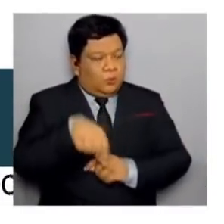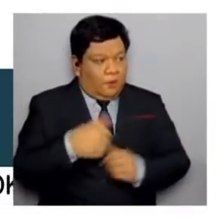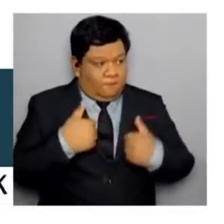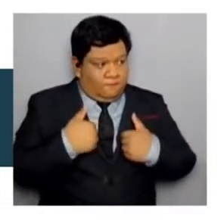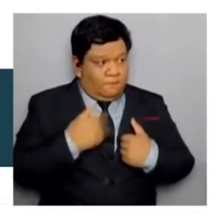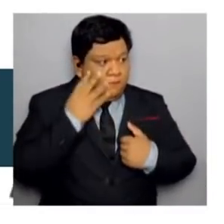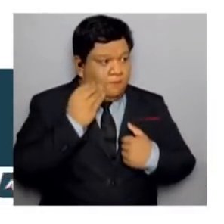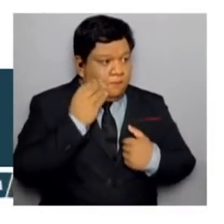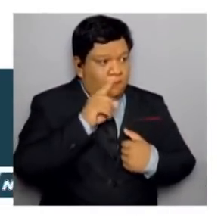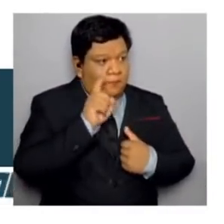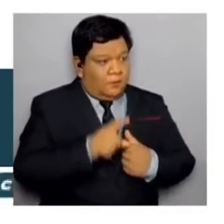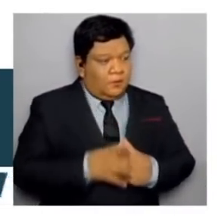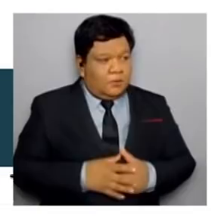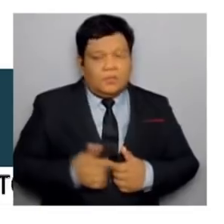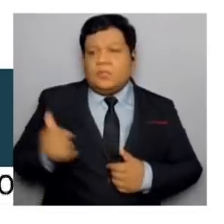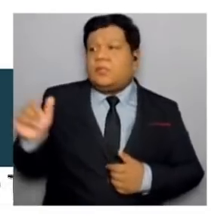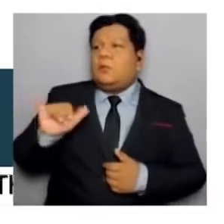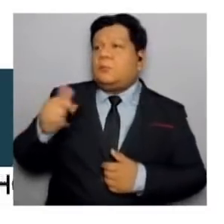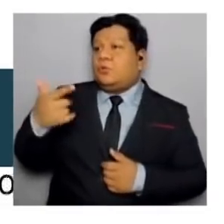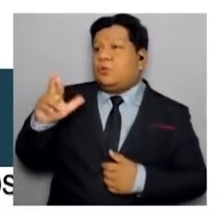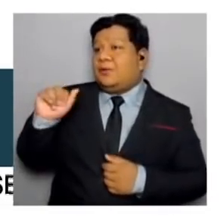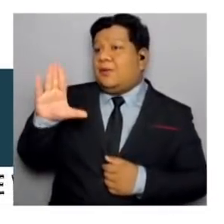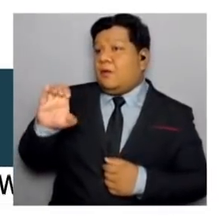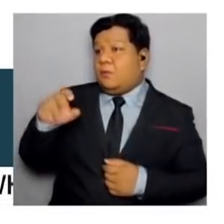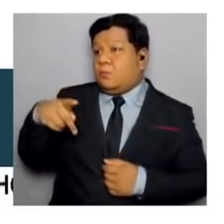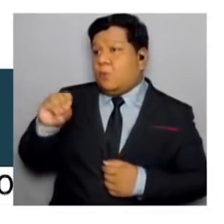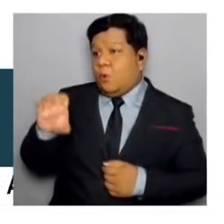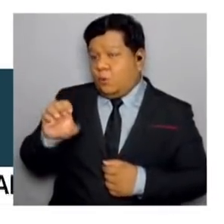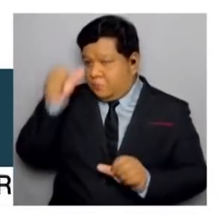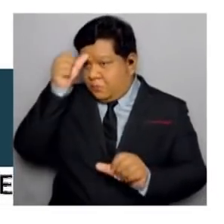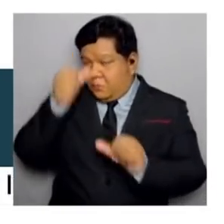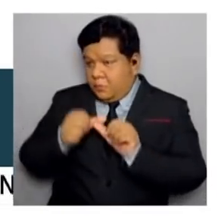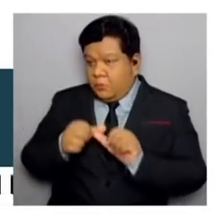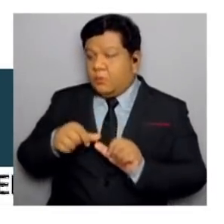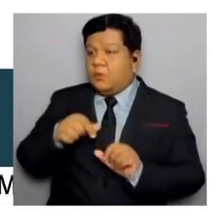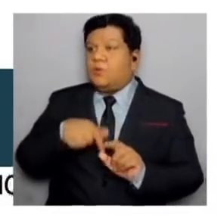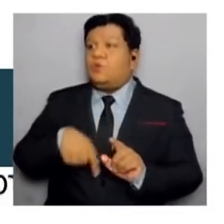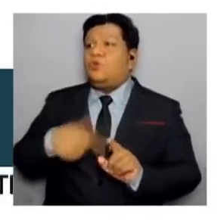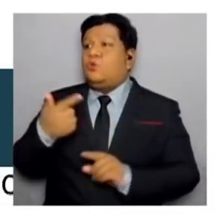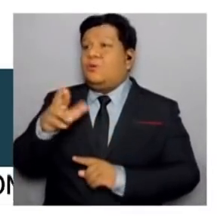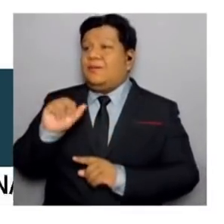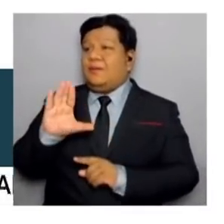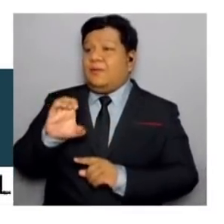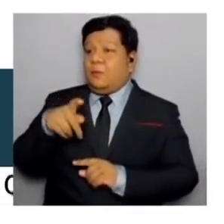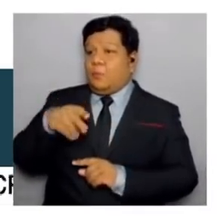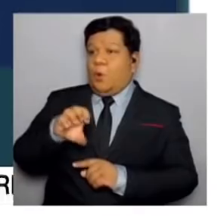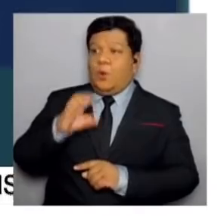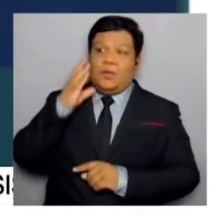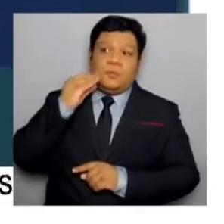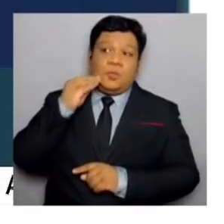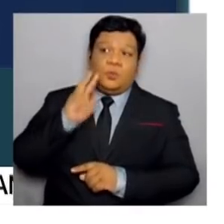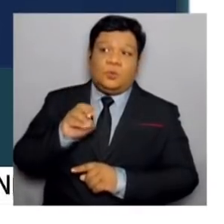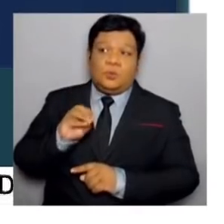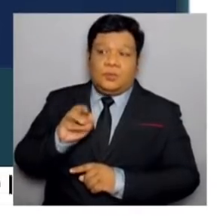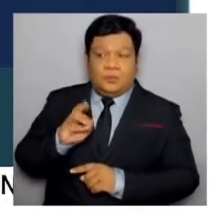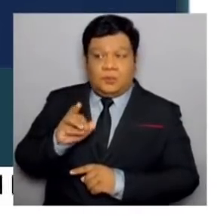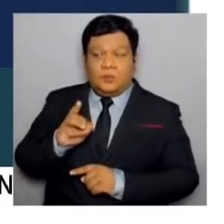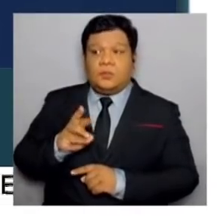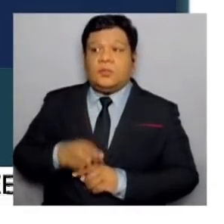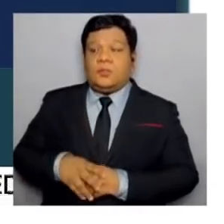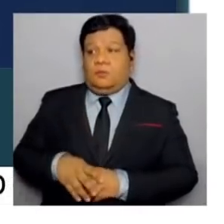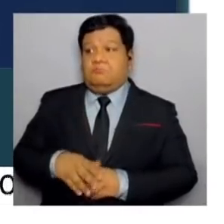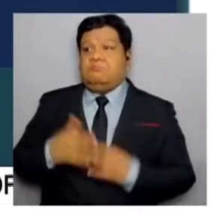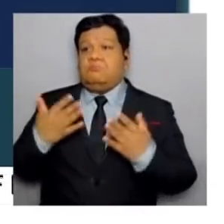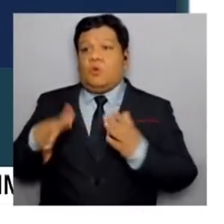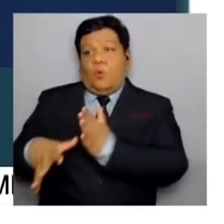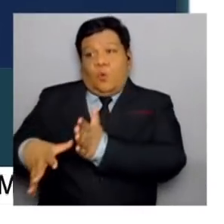Even the Grace Poe petition, it must be recalled that the Grace Poe petition, dineclare po na ineligible si Grace Poe